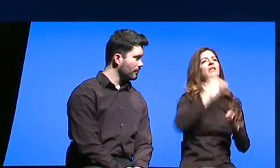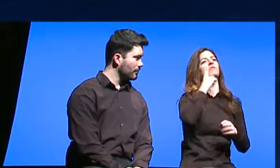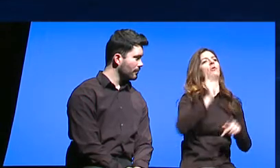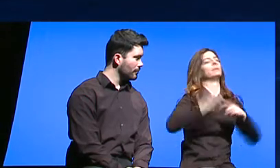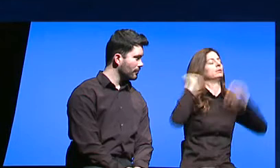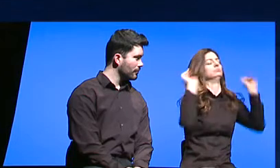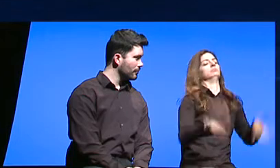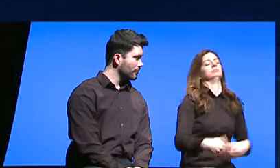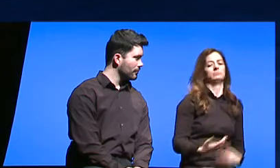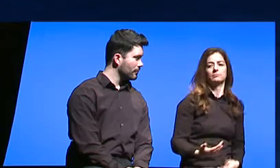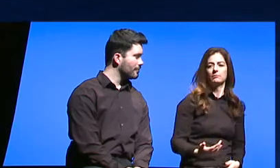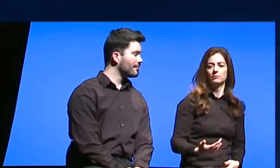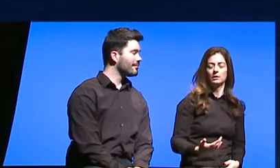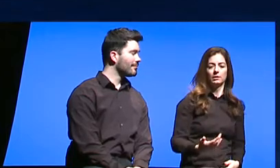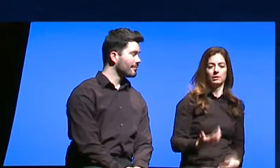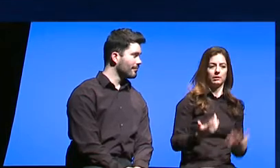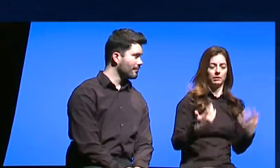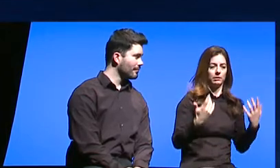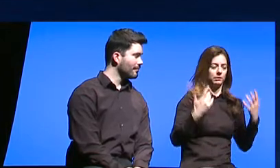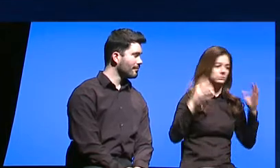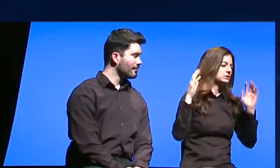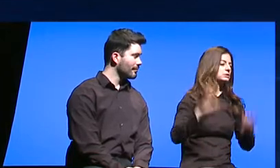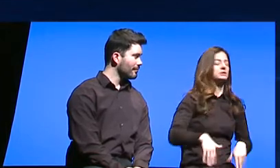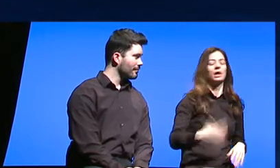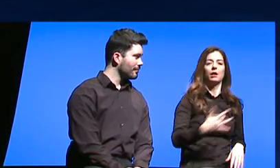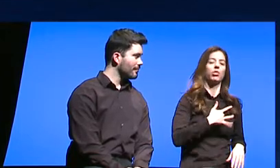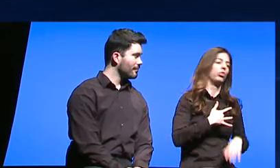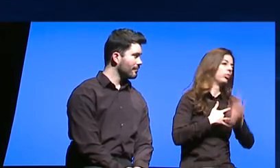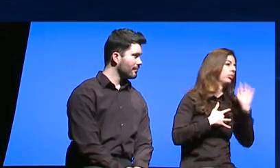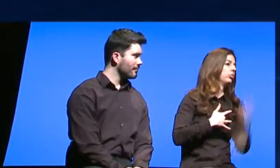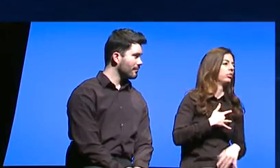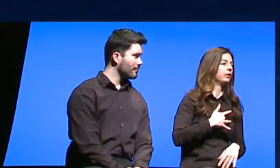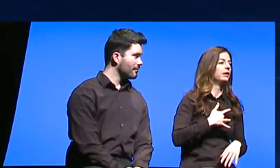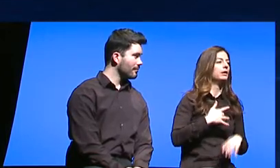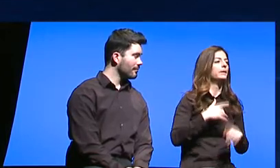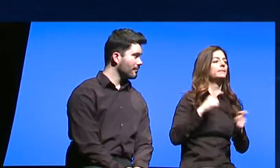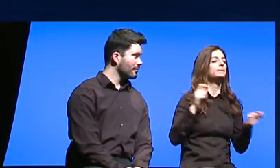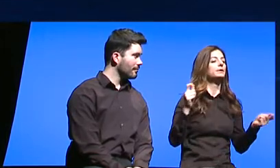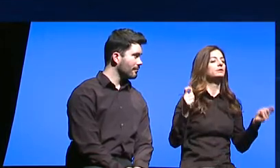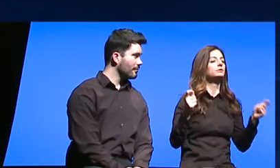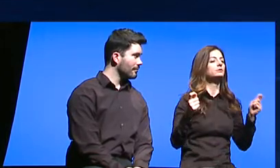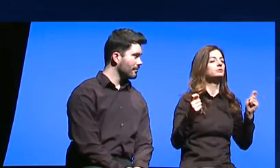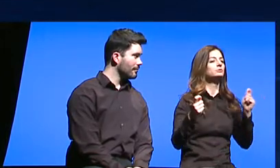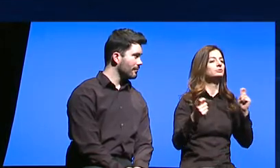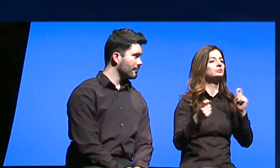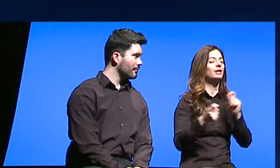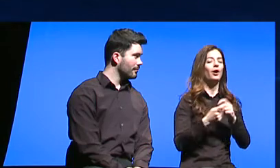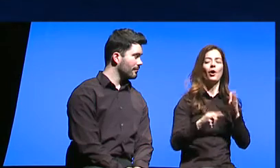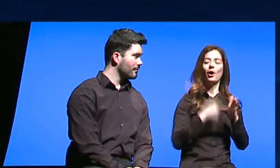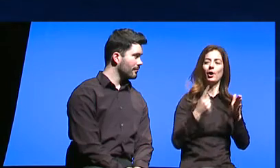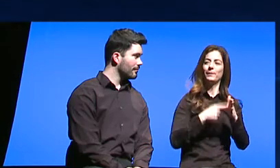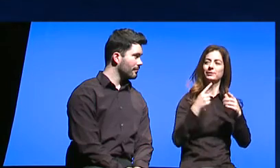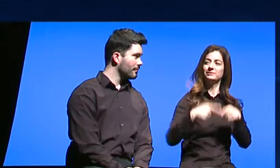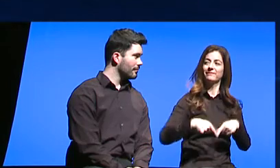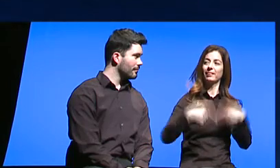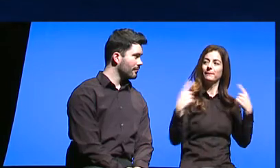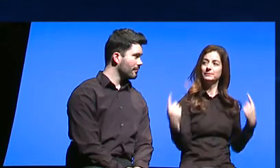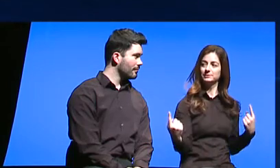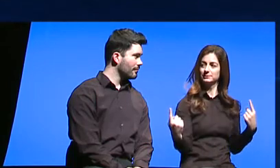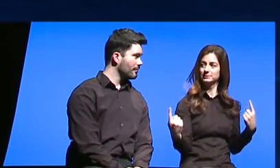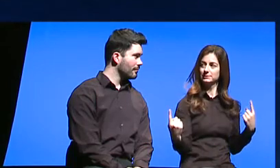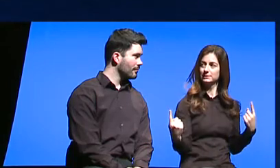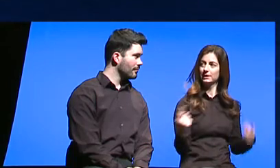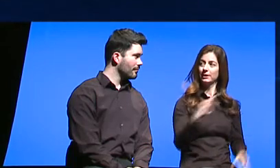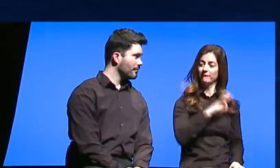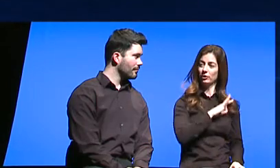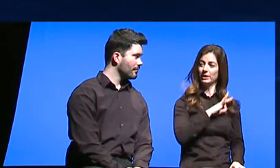this is the most heartbreaking thing that's ever happened. And our new passage, it's almost like we flipped. Where Firdaus is like, this